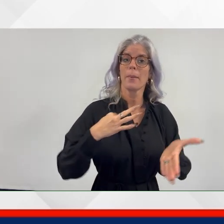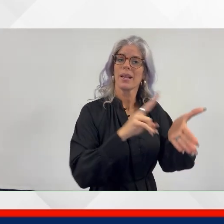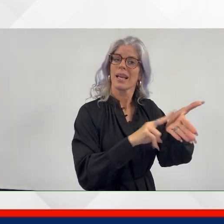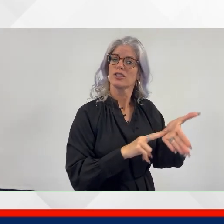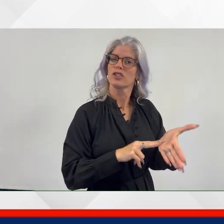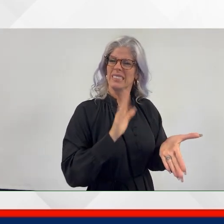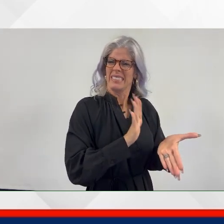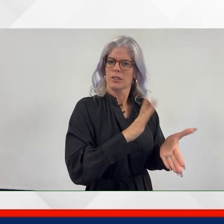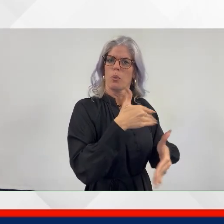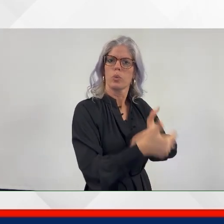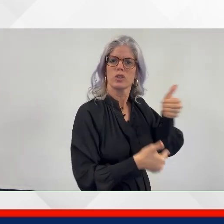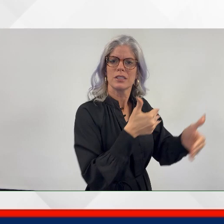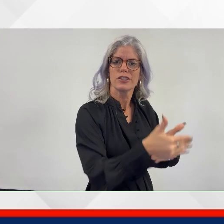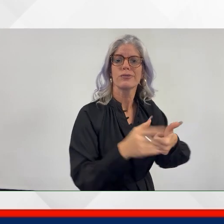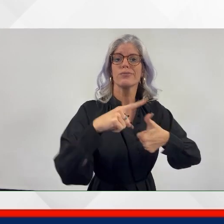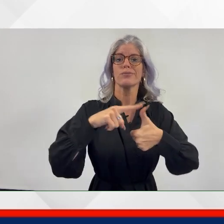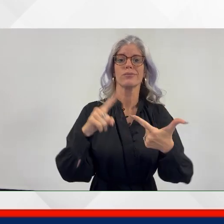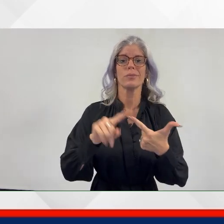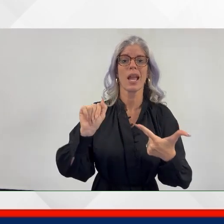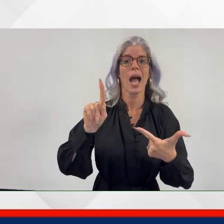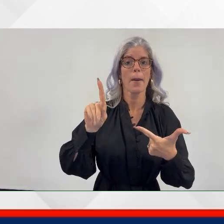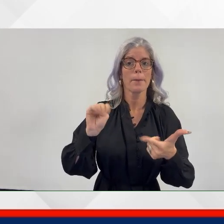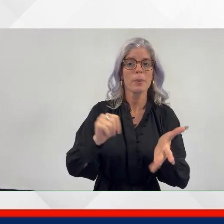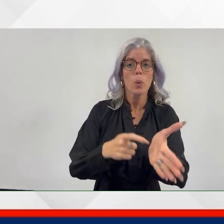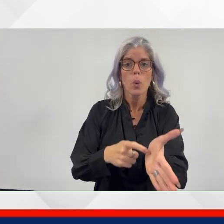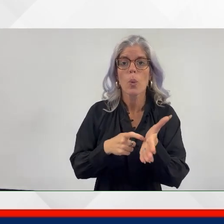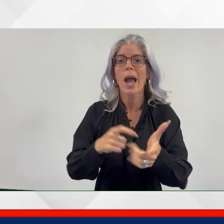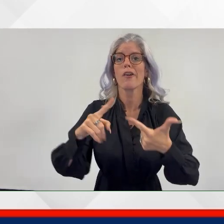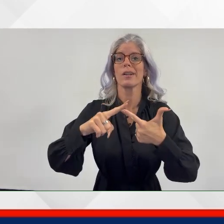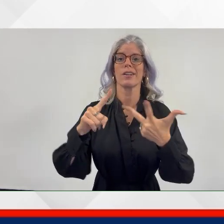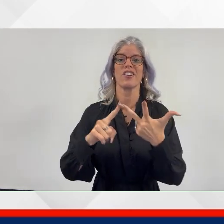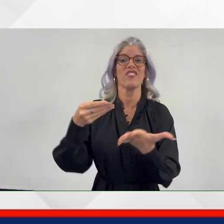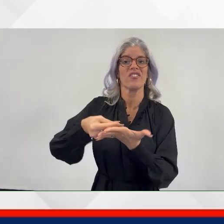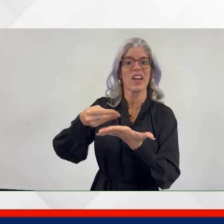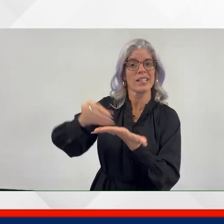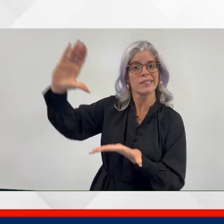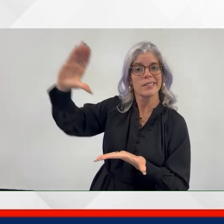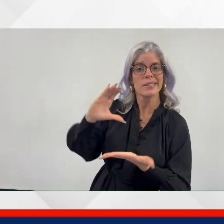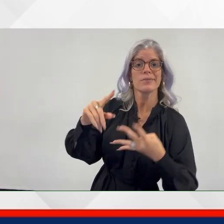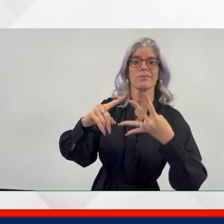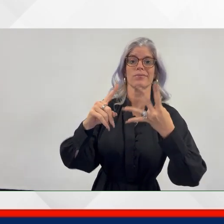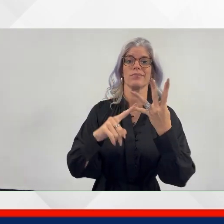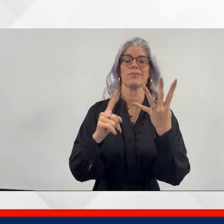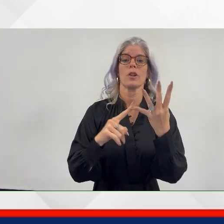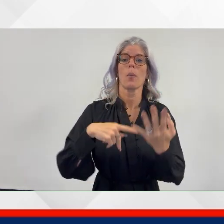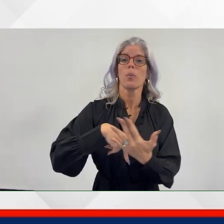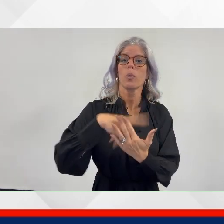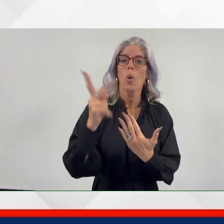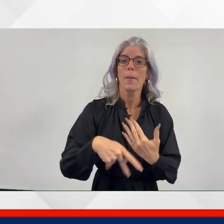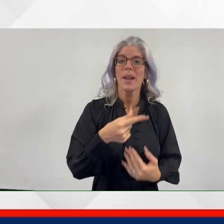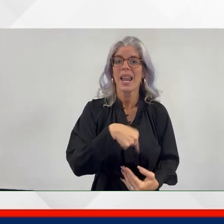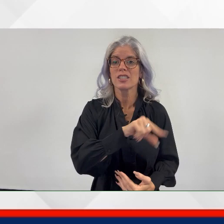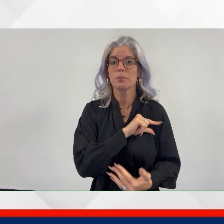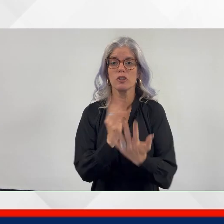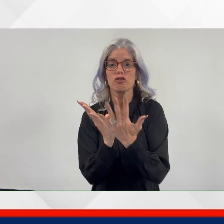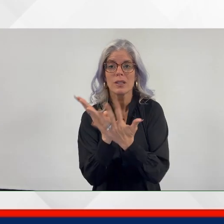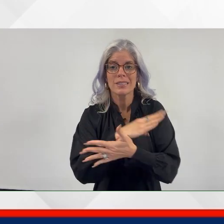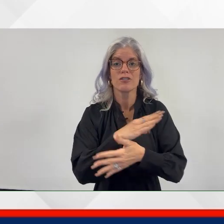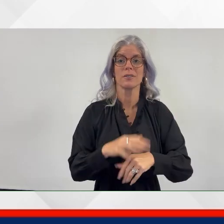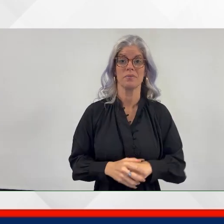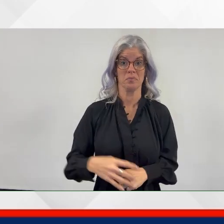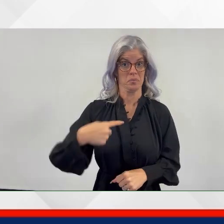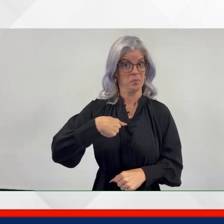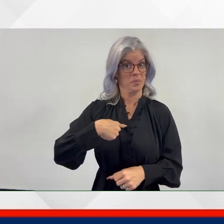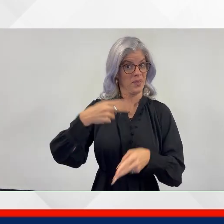and I am the Education and Training Administrator for the Recovery Bureau here at the Florida Division of Emergency Management, or